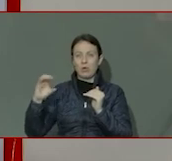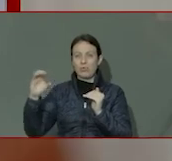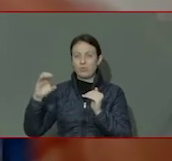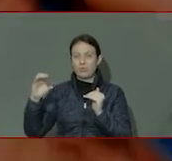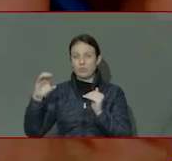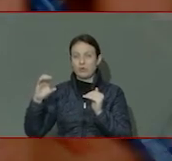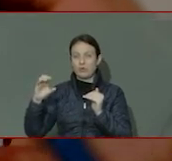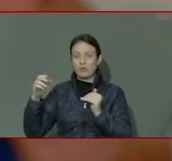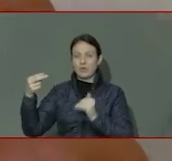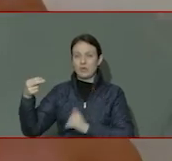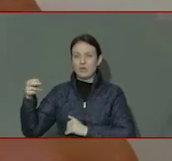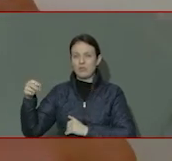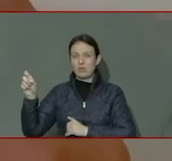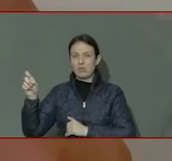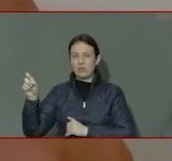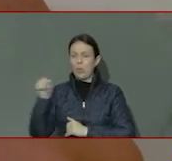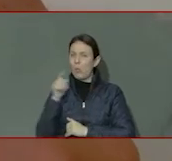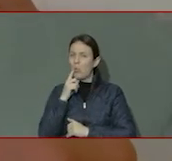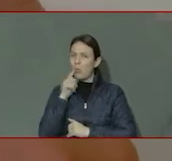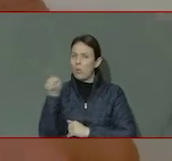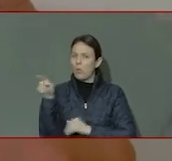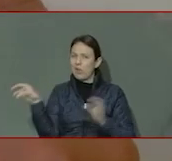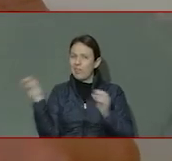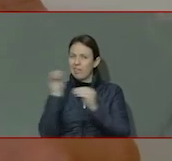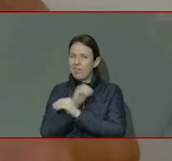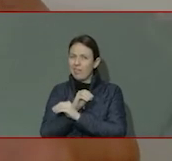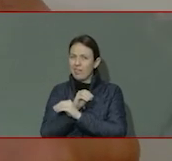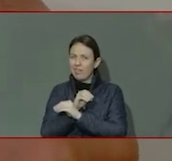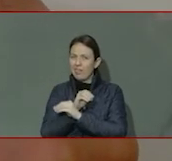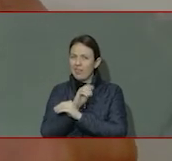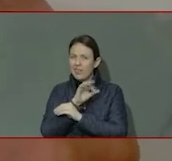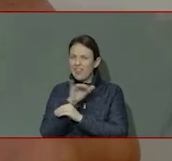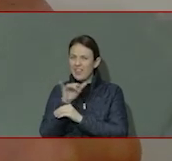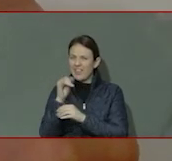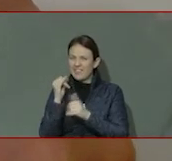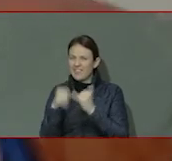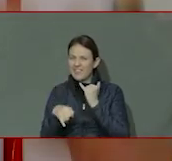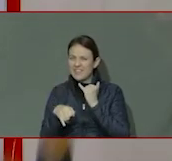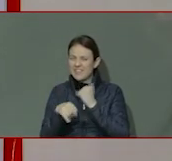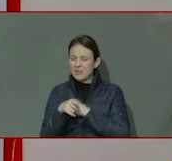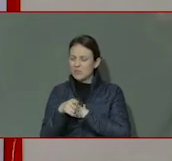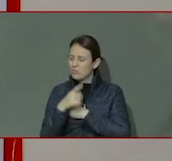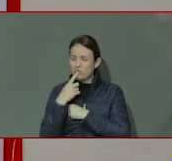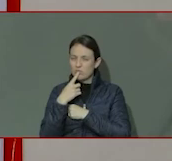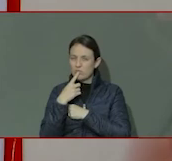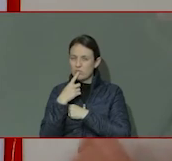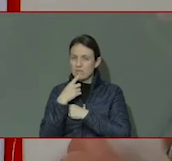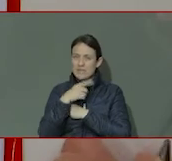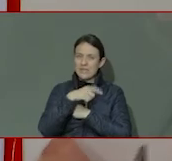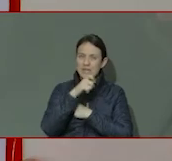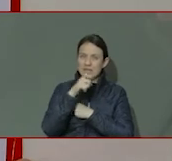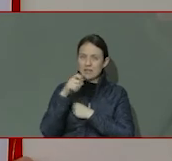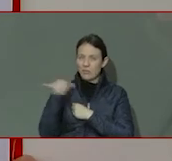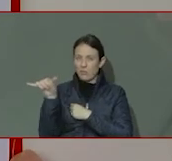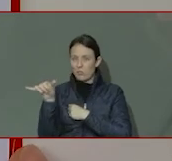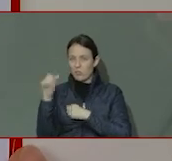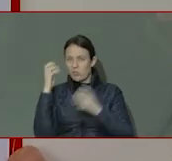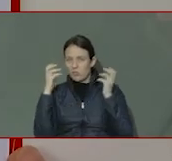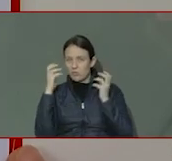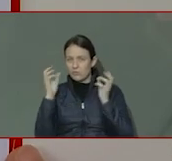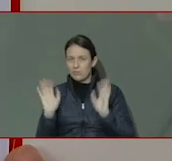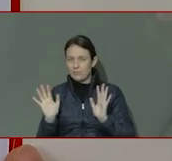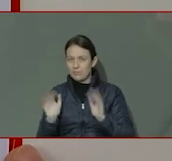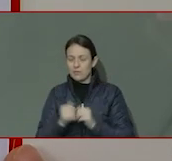HX? Sorry, I think that should be HY. That is a typing error. Of HY. Give a reason for